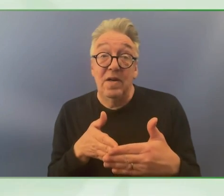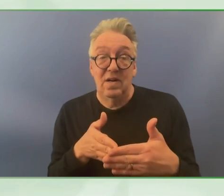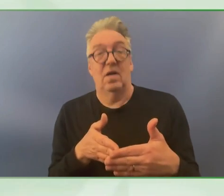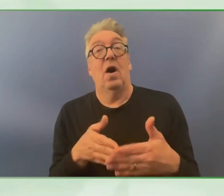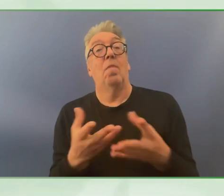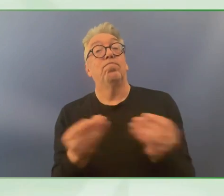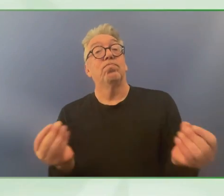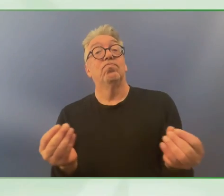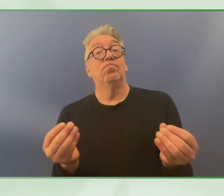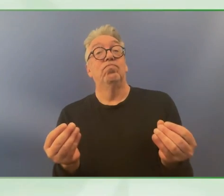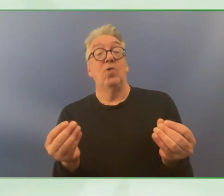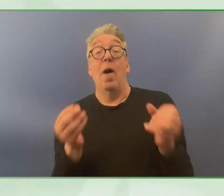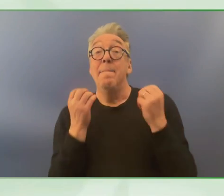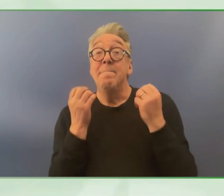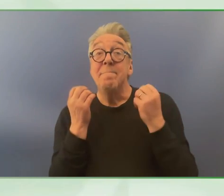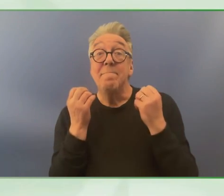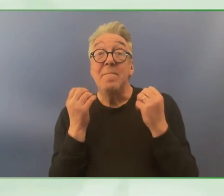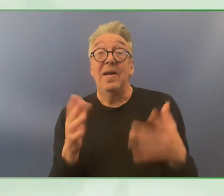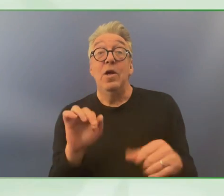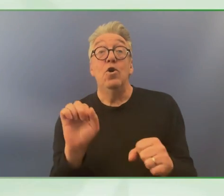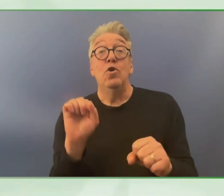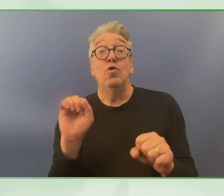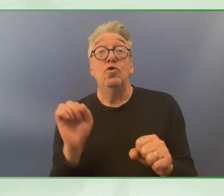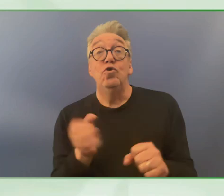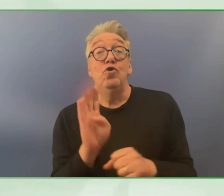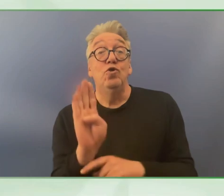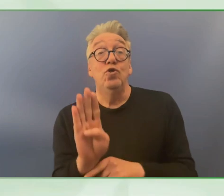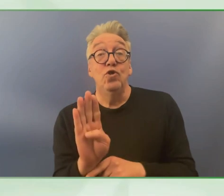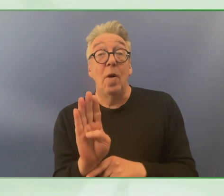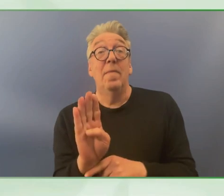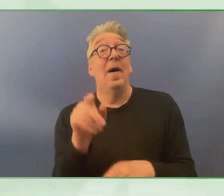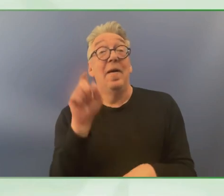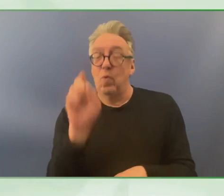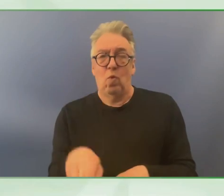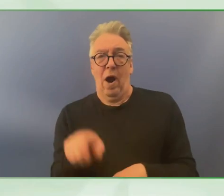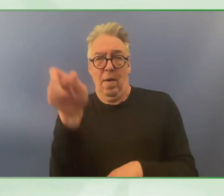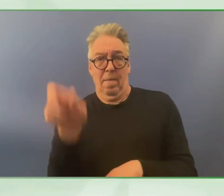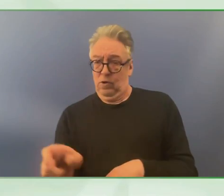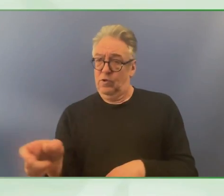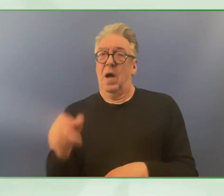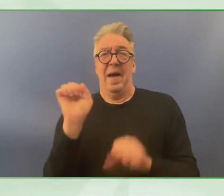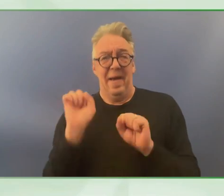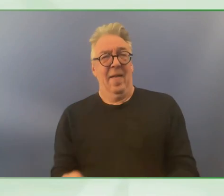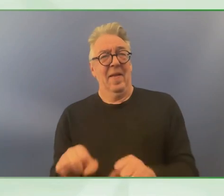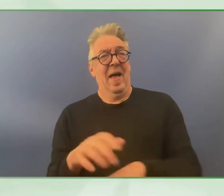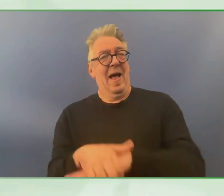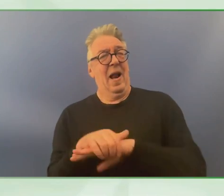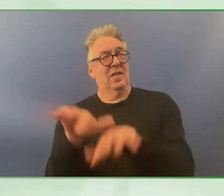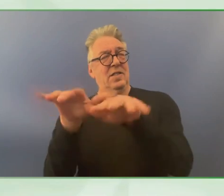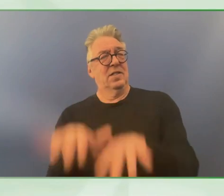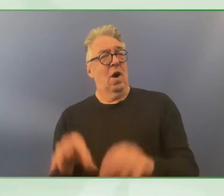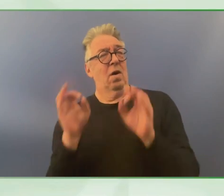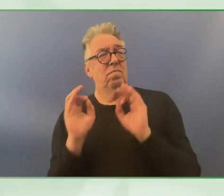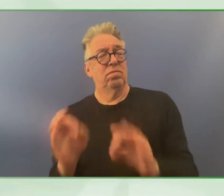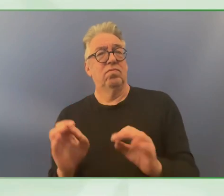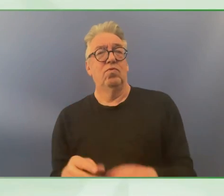English language writing. So AI is bridging that gap for us, but it's a supplemental skill, not a full-time focus area, and that's a